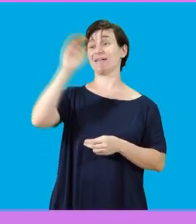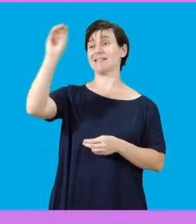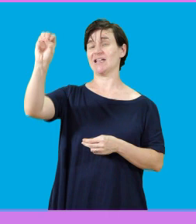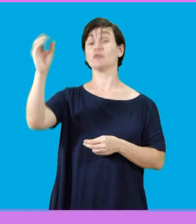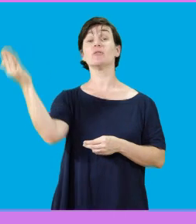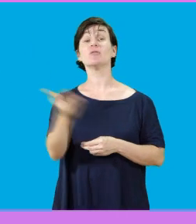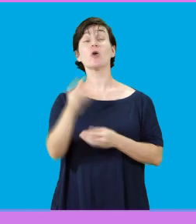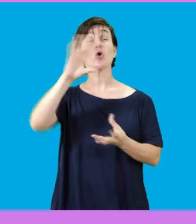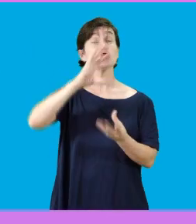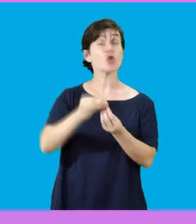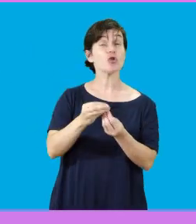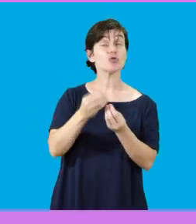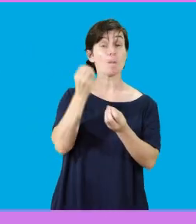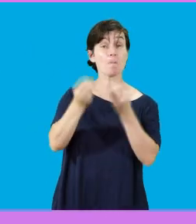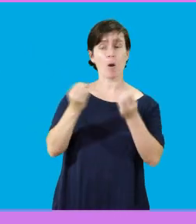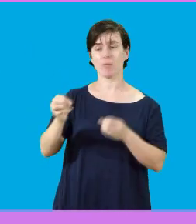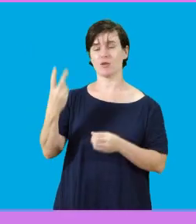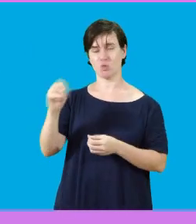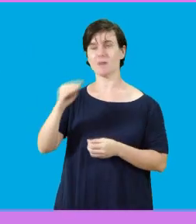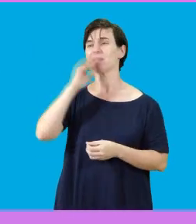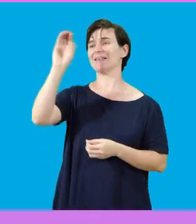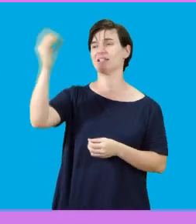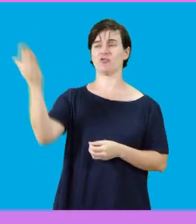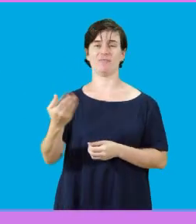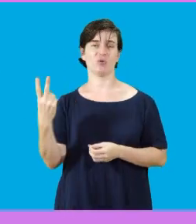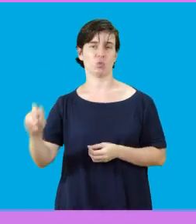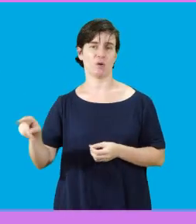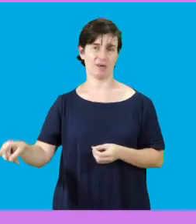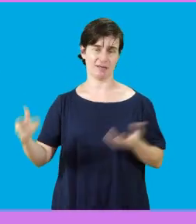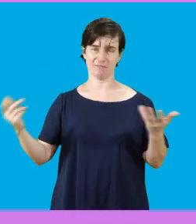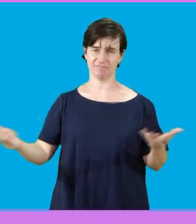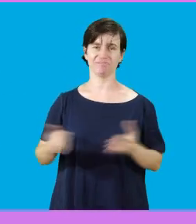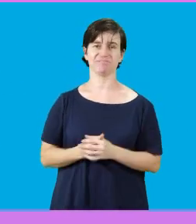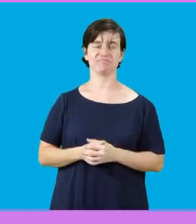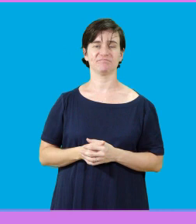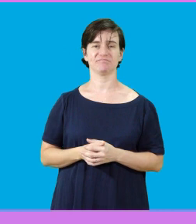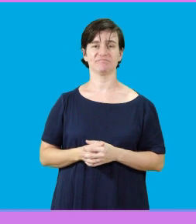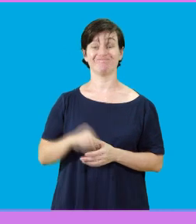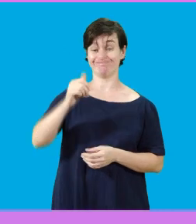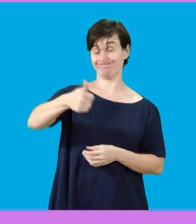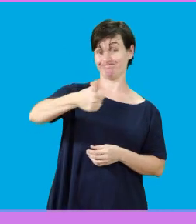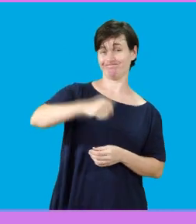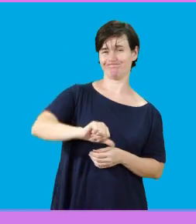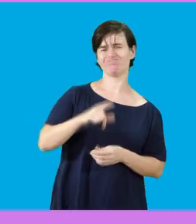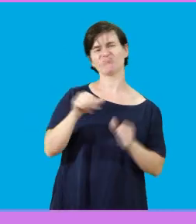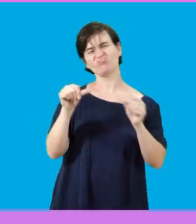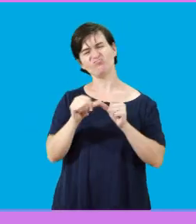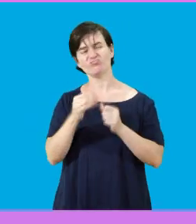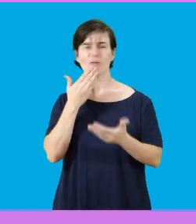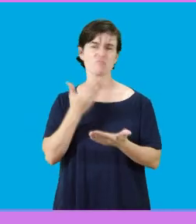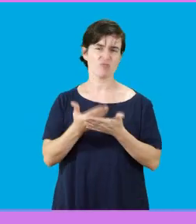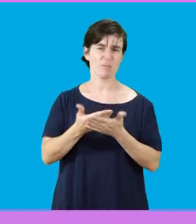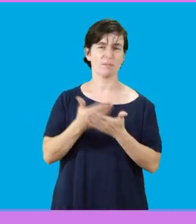actually 0 over 20, which is equals to 0, because there is no blue marble in that particular bag. Then